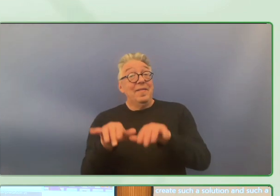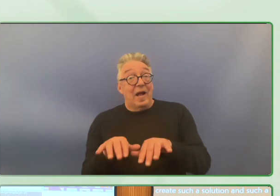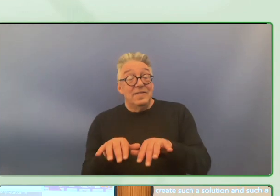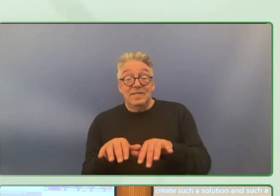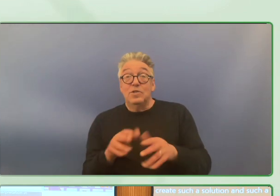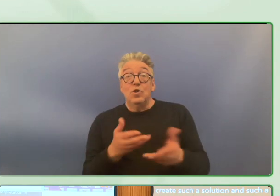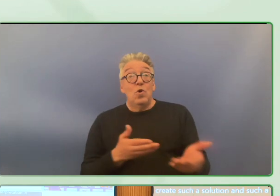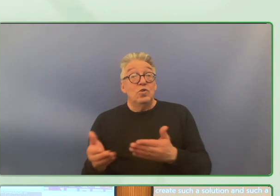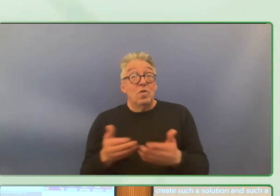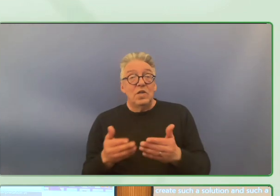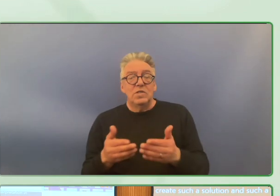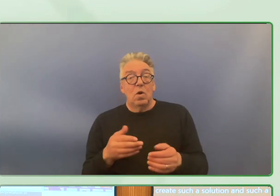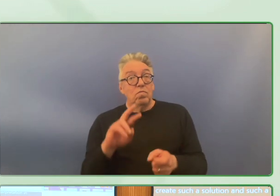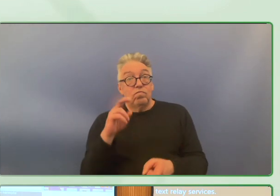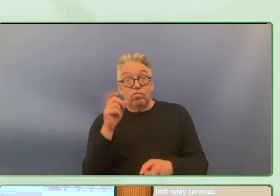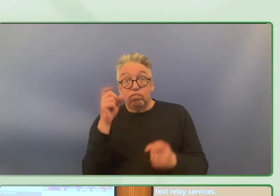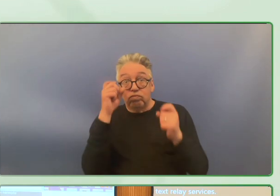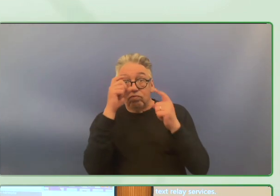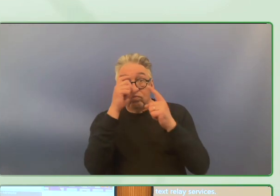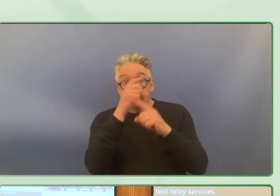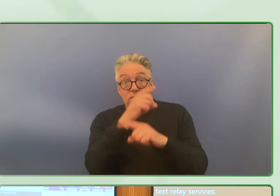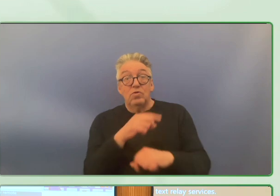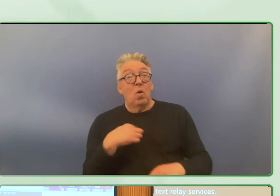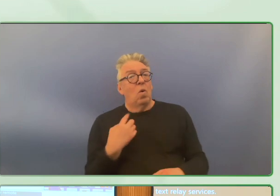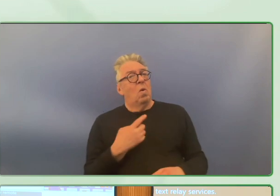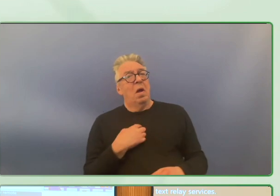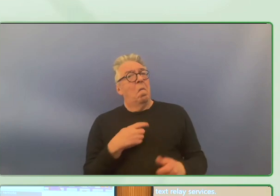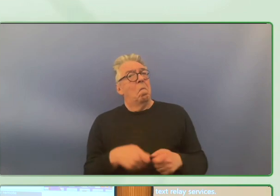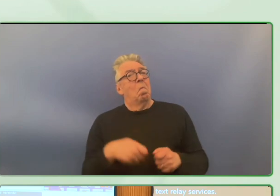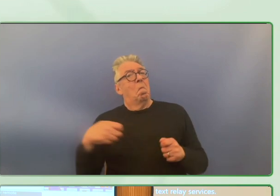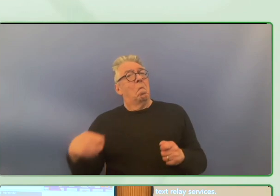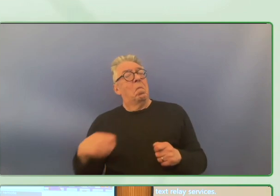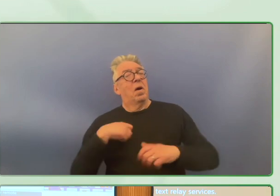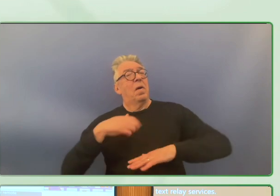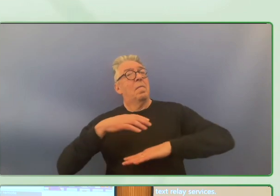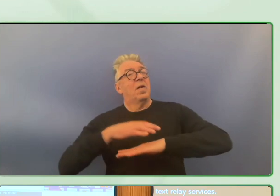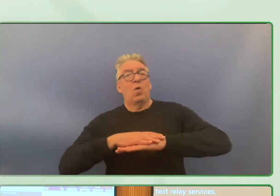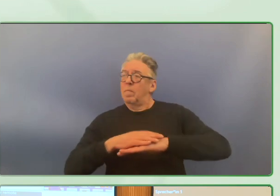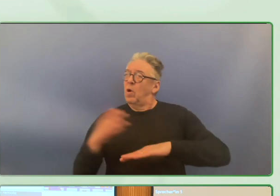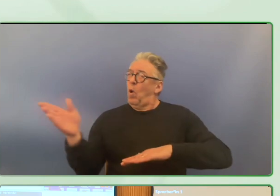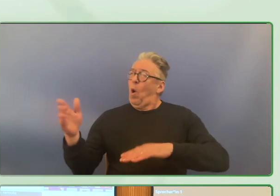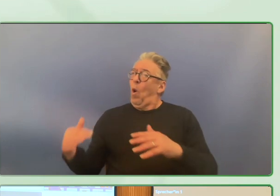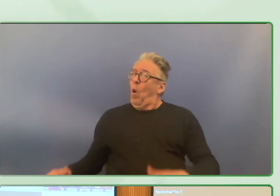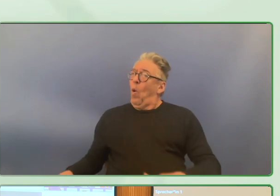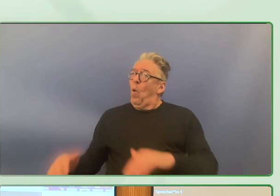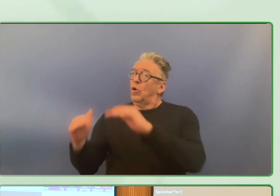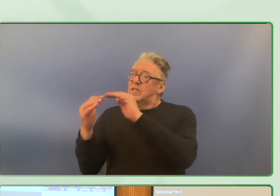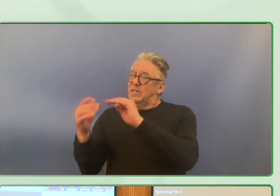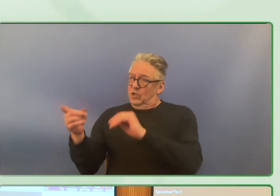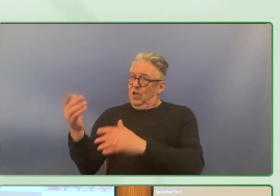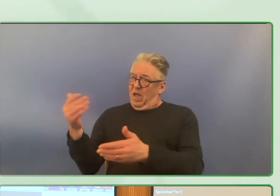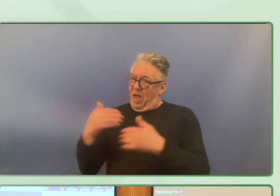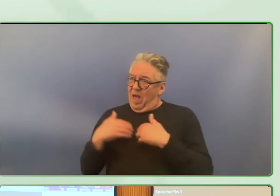we decided to start offering our platform to organizations which are running such services around the